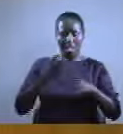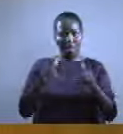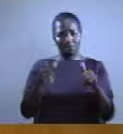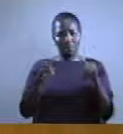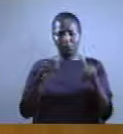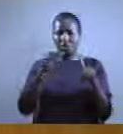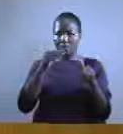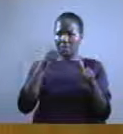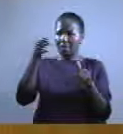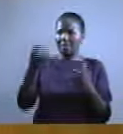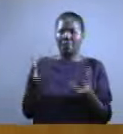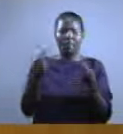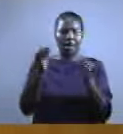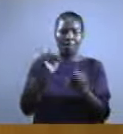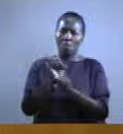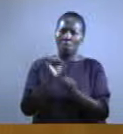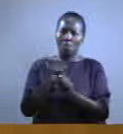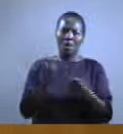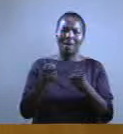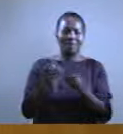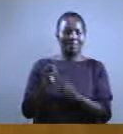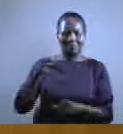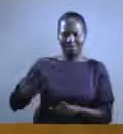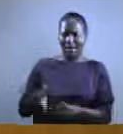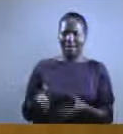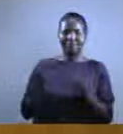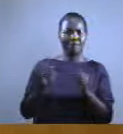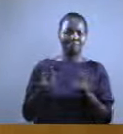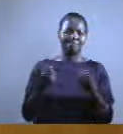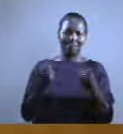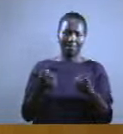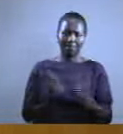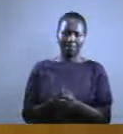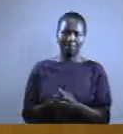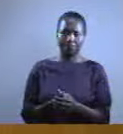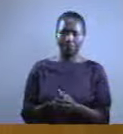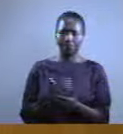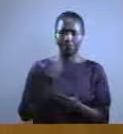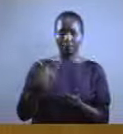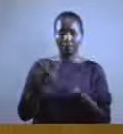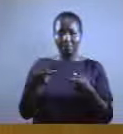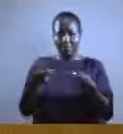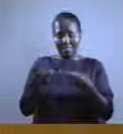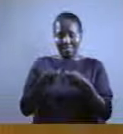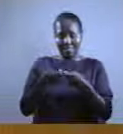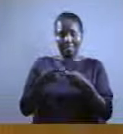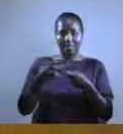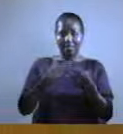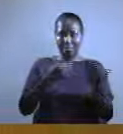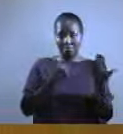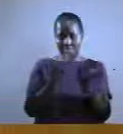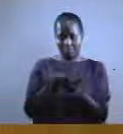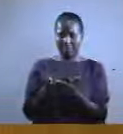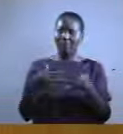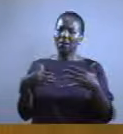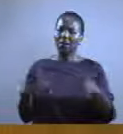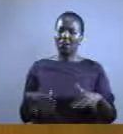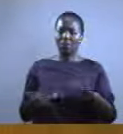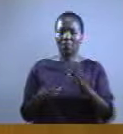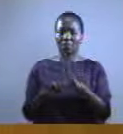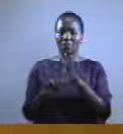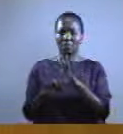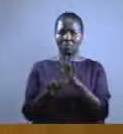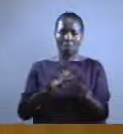employment and the level of future income. We view the introduction of this incentive as a critical intervention because